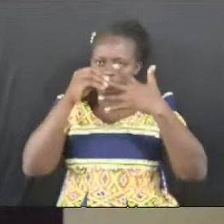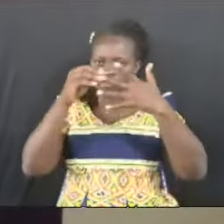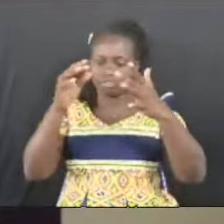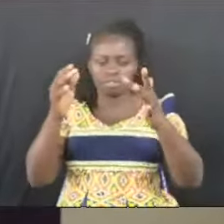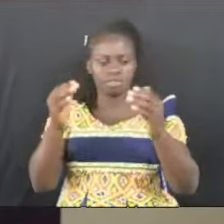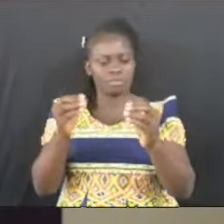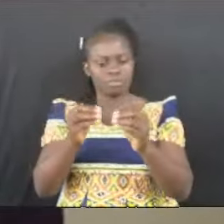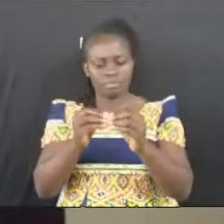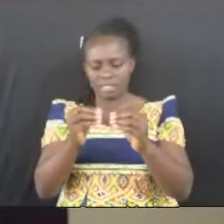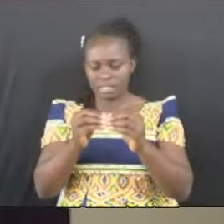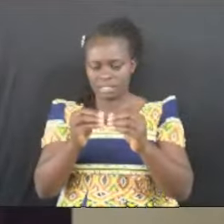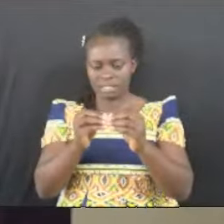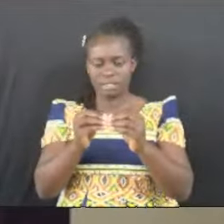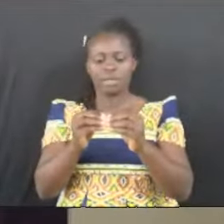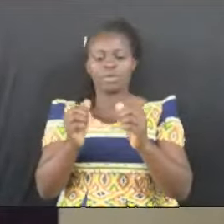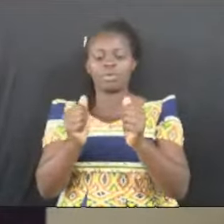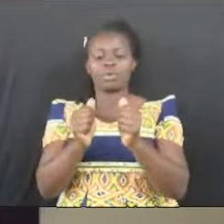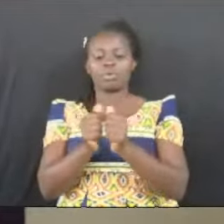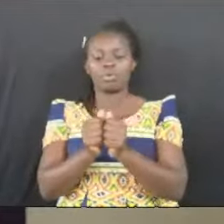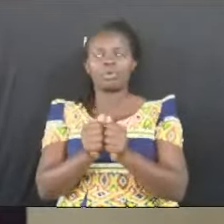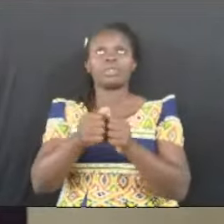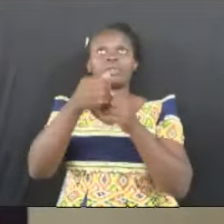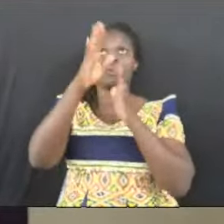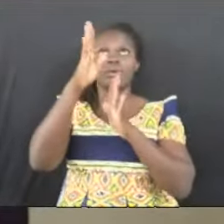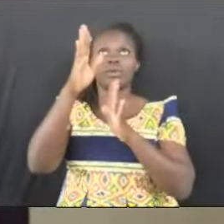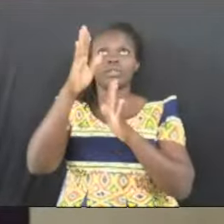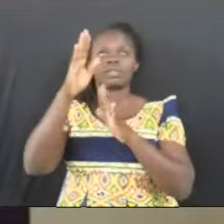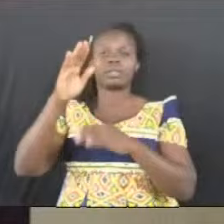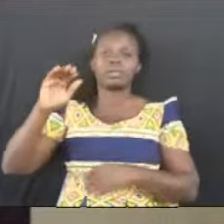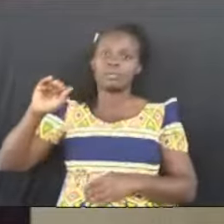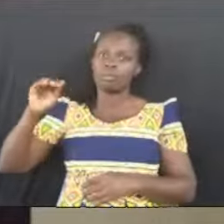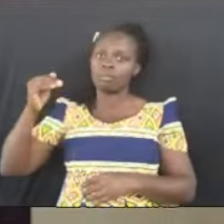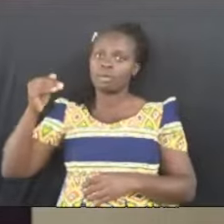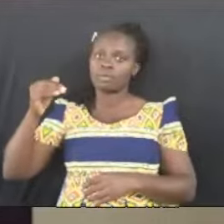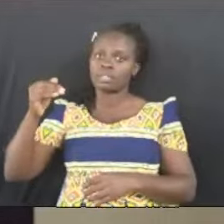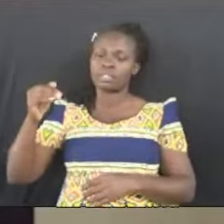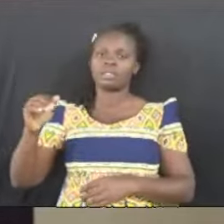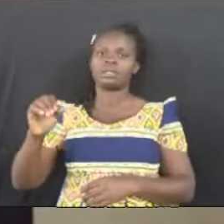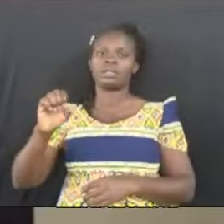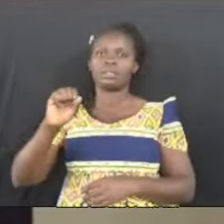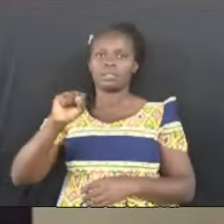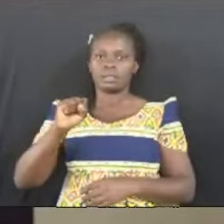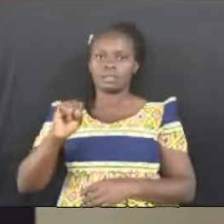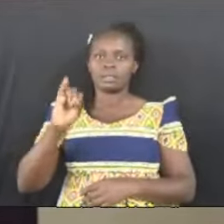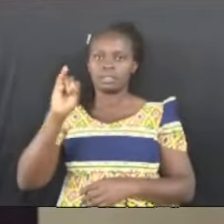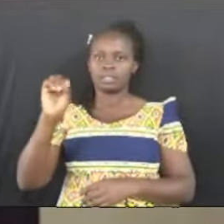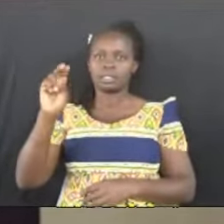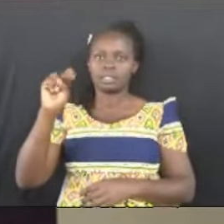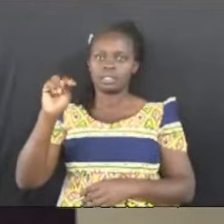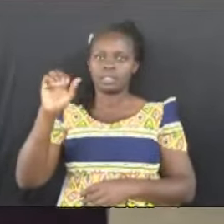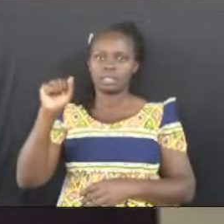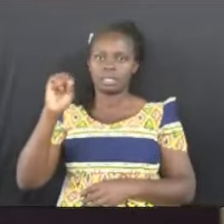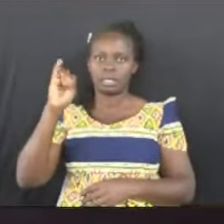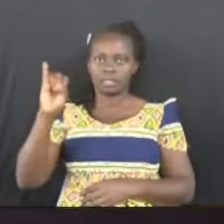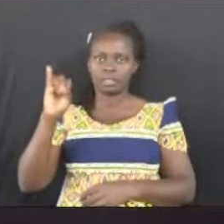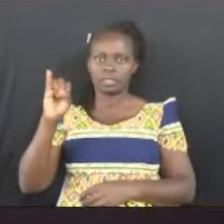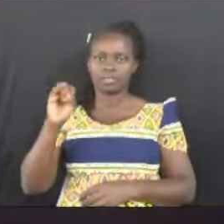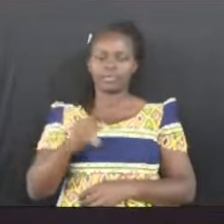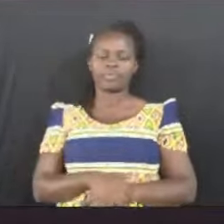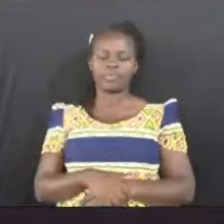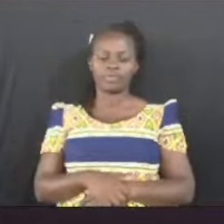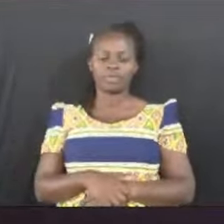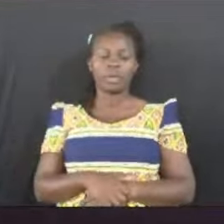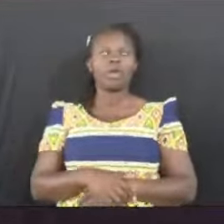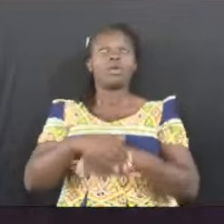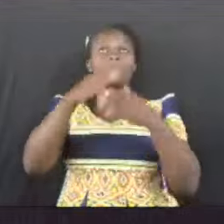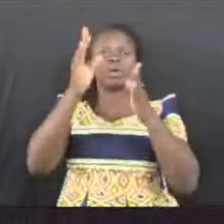at Sinai for a covenant. And the covenant, God gave Israel a